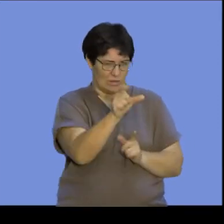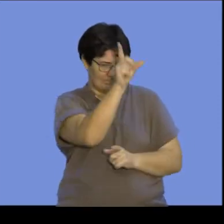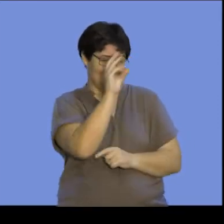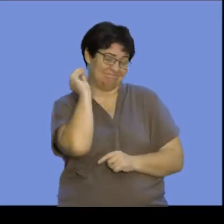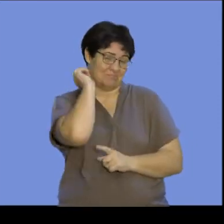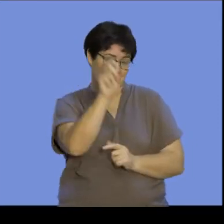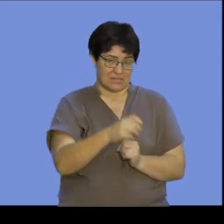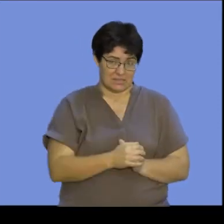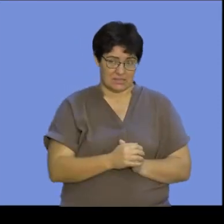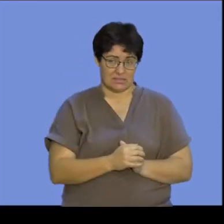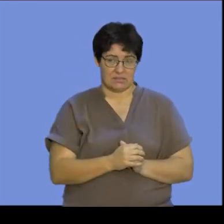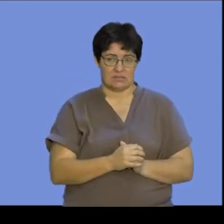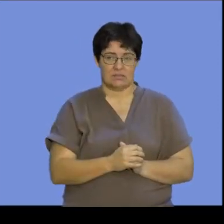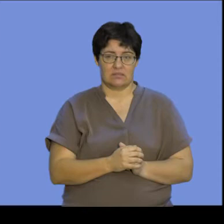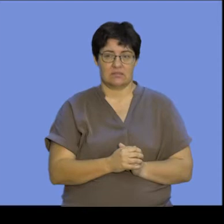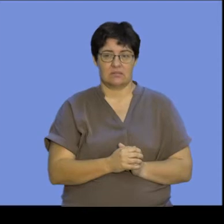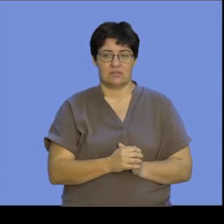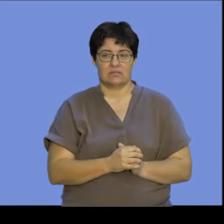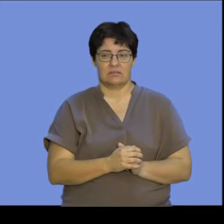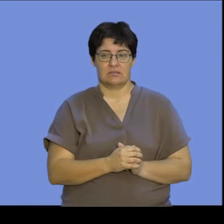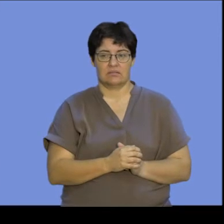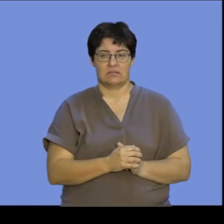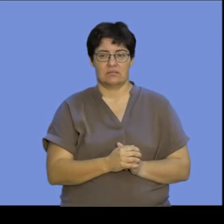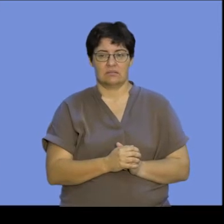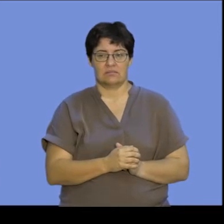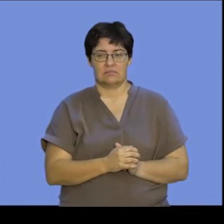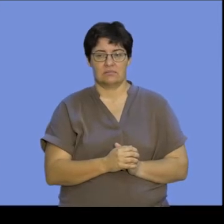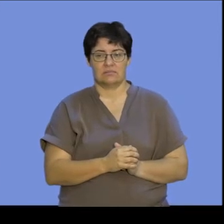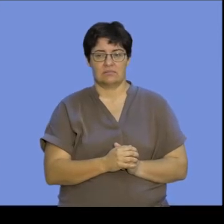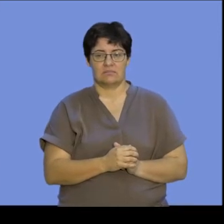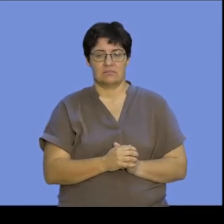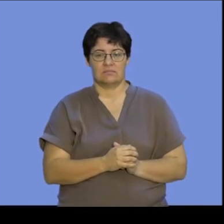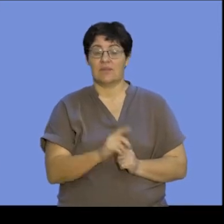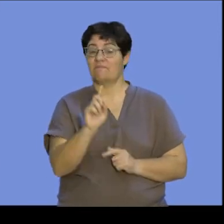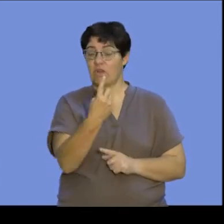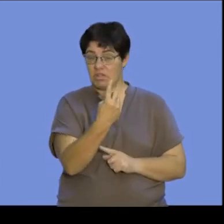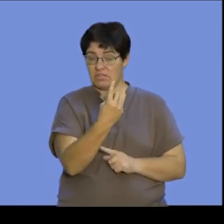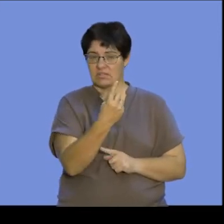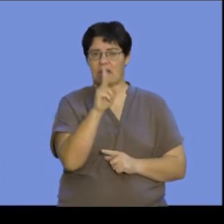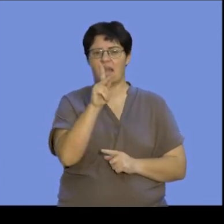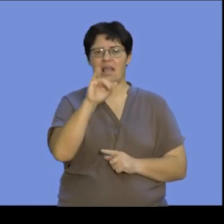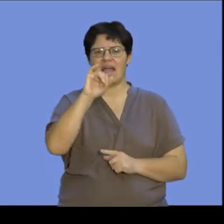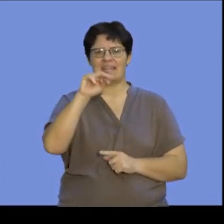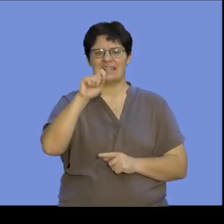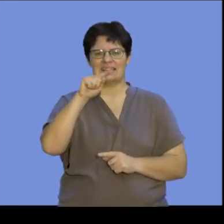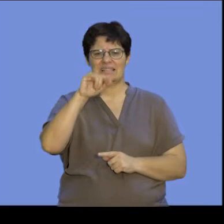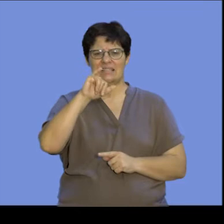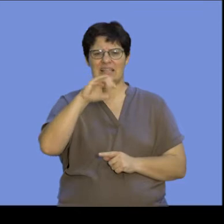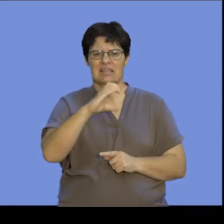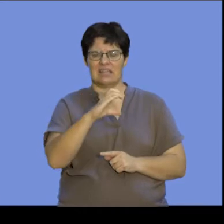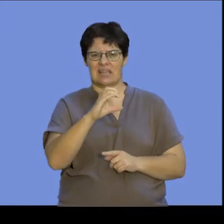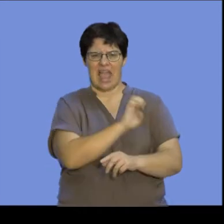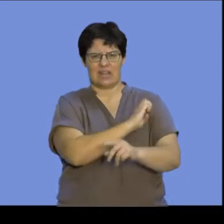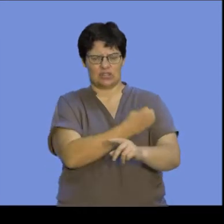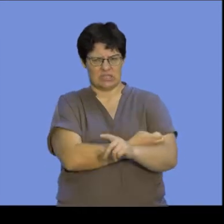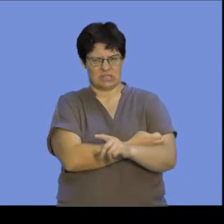remember. First one being, okay, no, I don't want that. First one being, what is kinetic energy? Oh, we're going